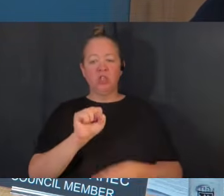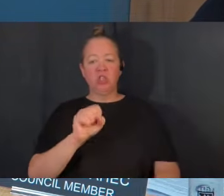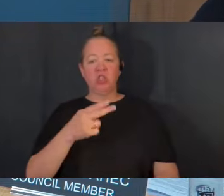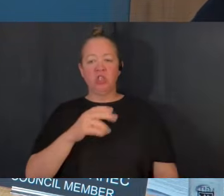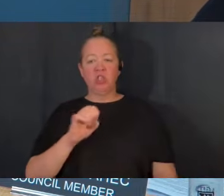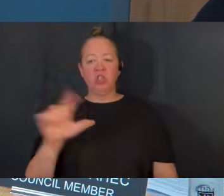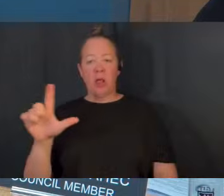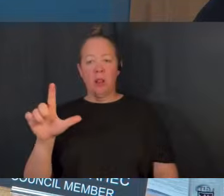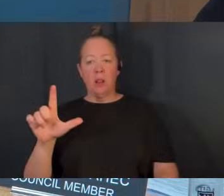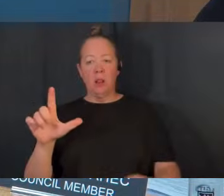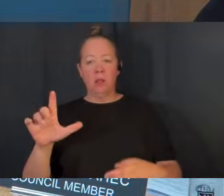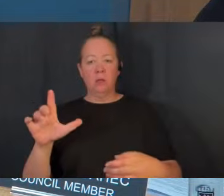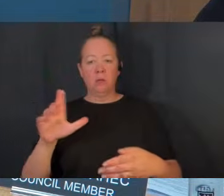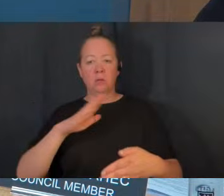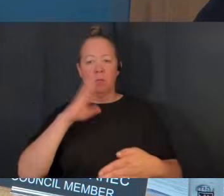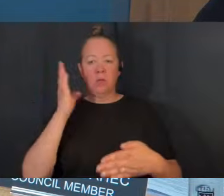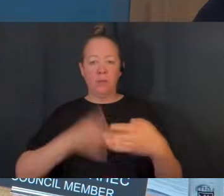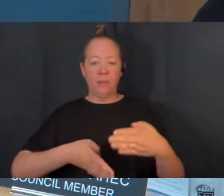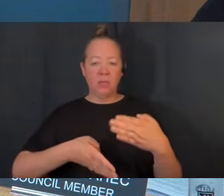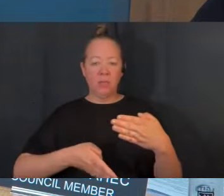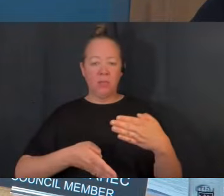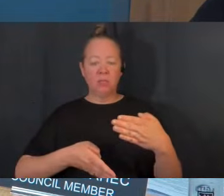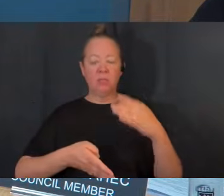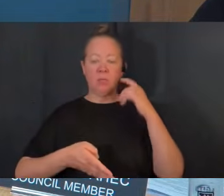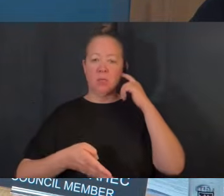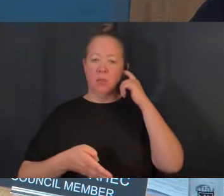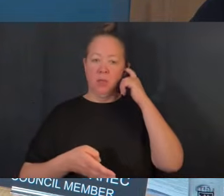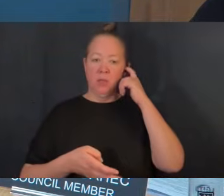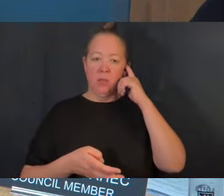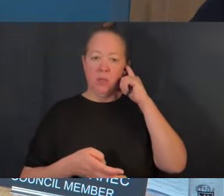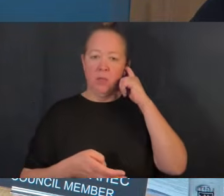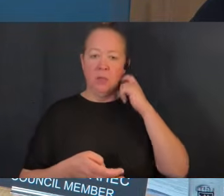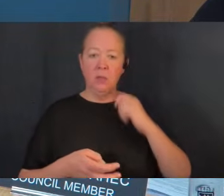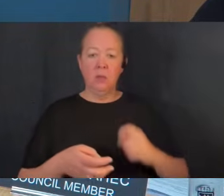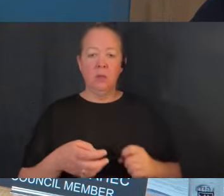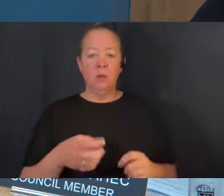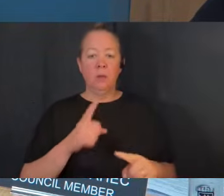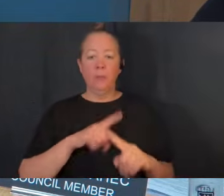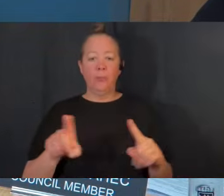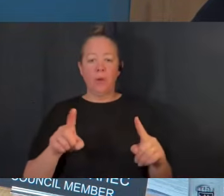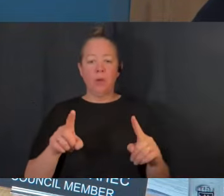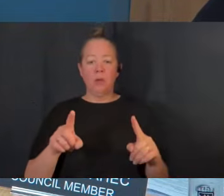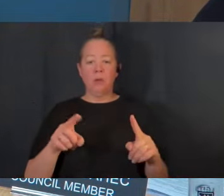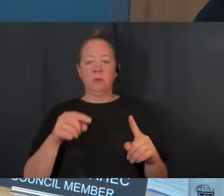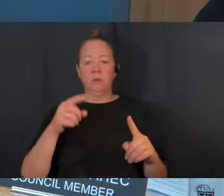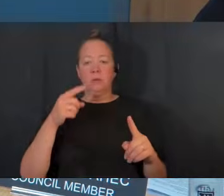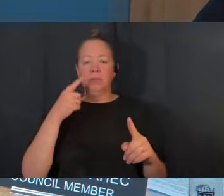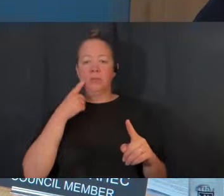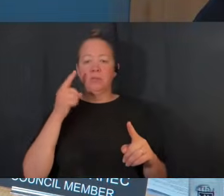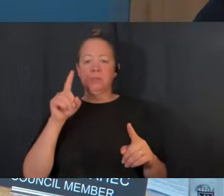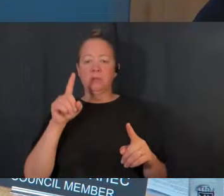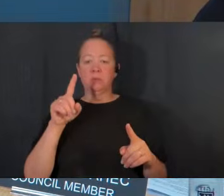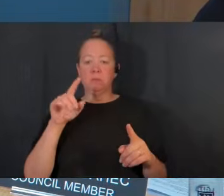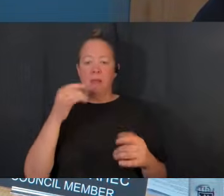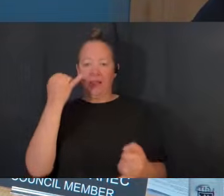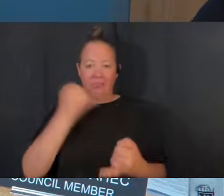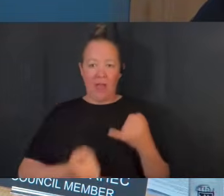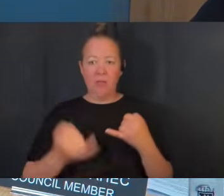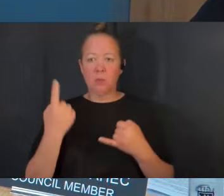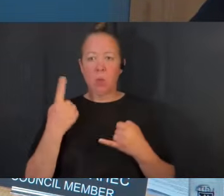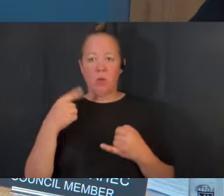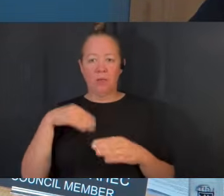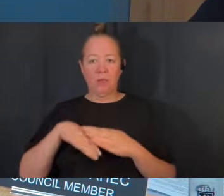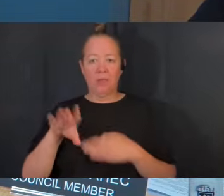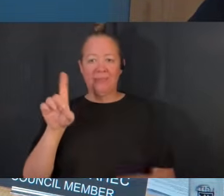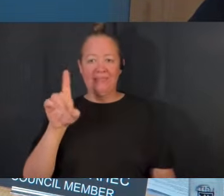the entire capital region. Like, this is it for a metro adjacent industrial. And I think we need to take advantage